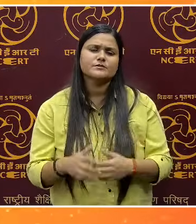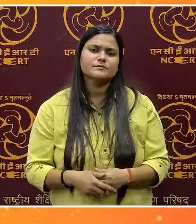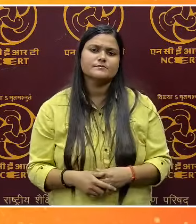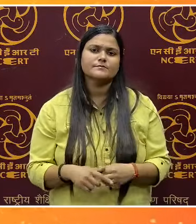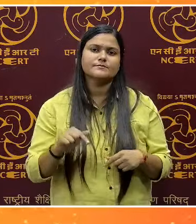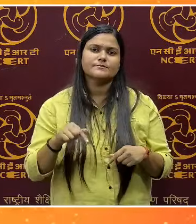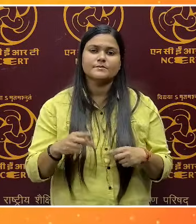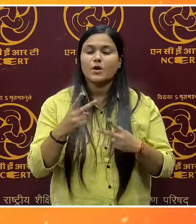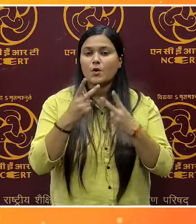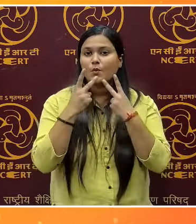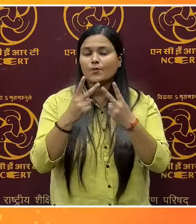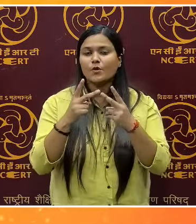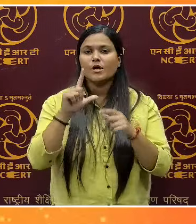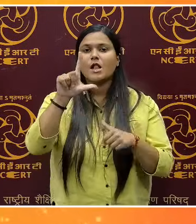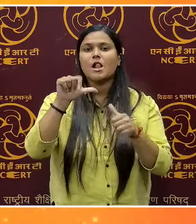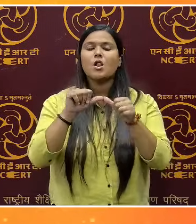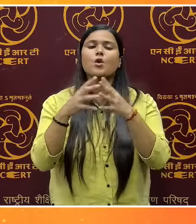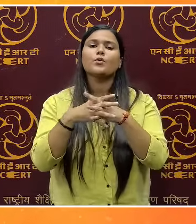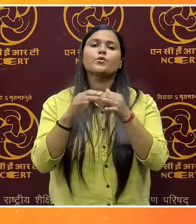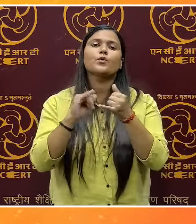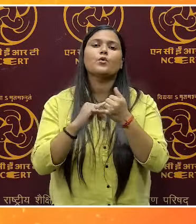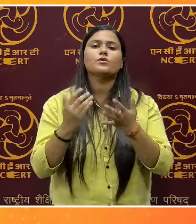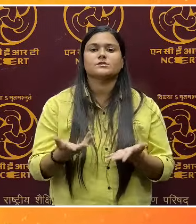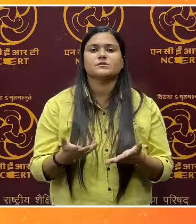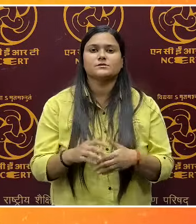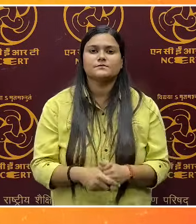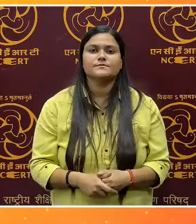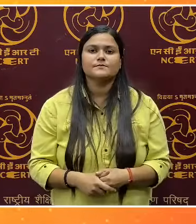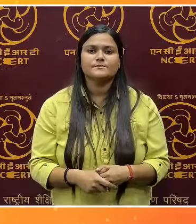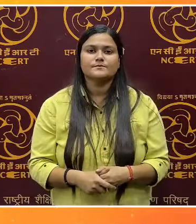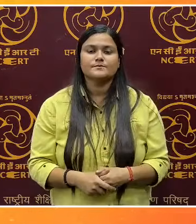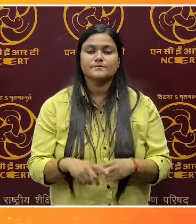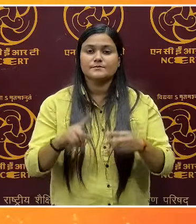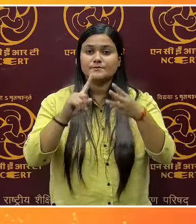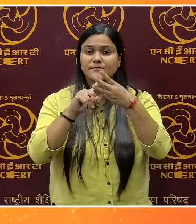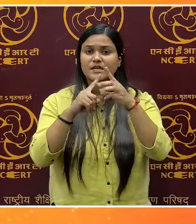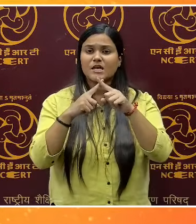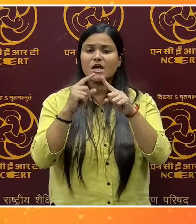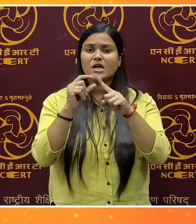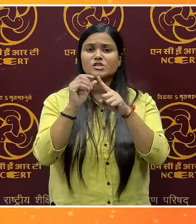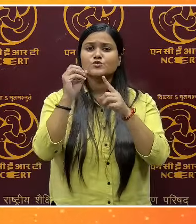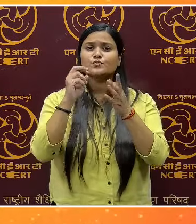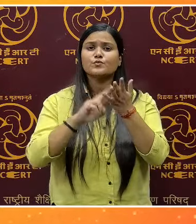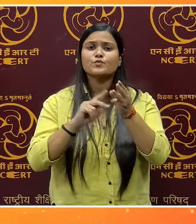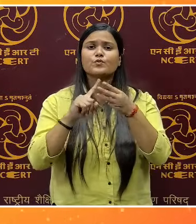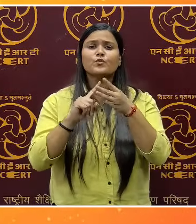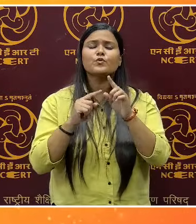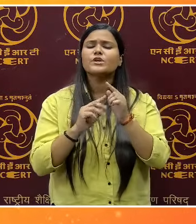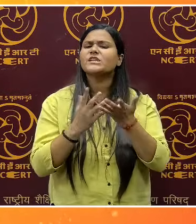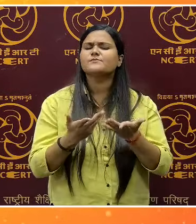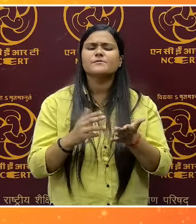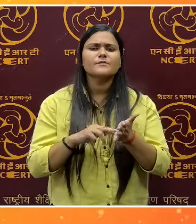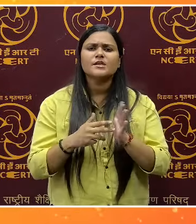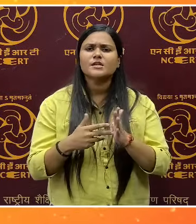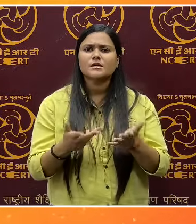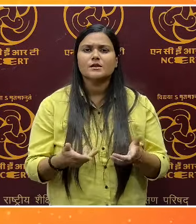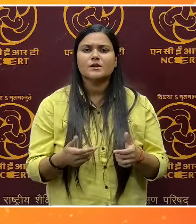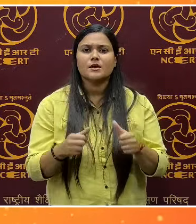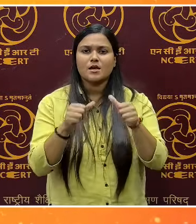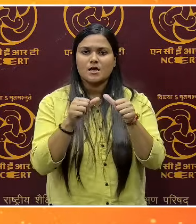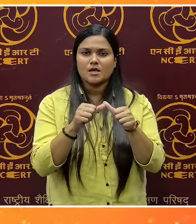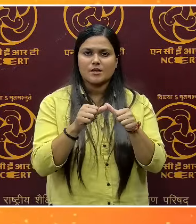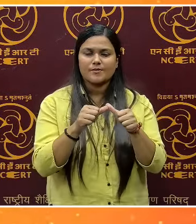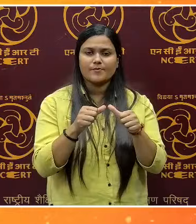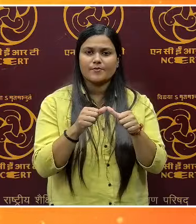let us look into the laws of exponents, children. Okay. We have, suppose I have x to the power a into x to the power b. I